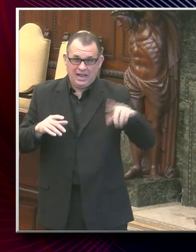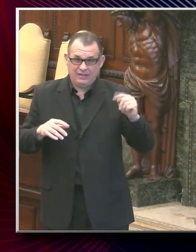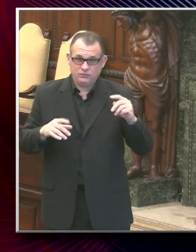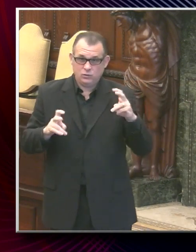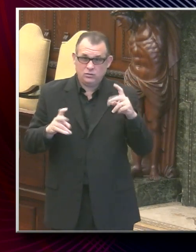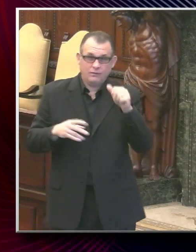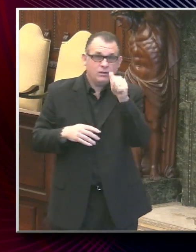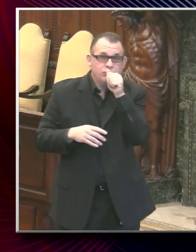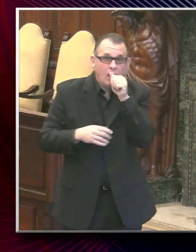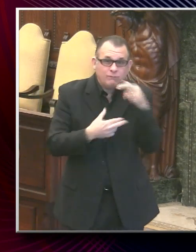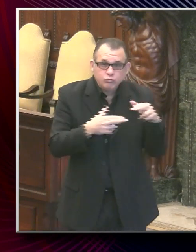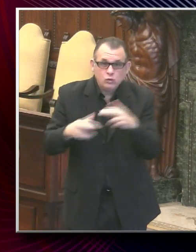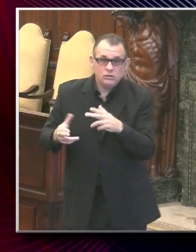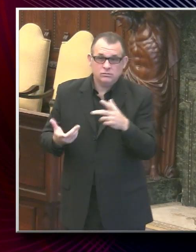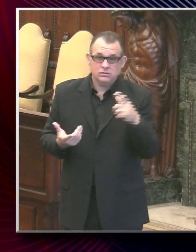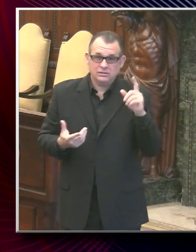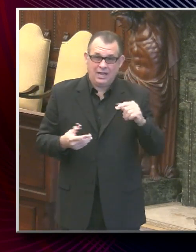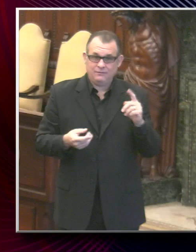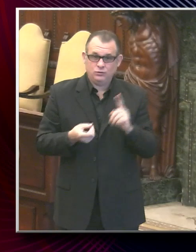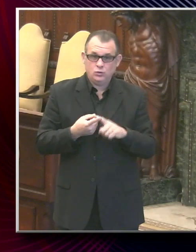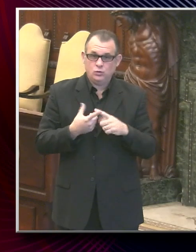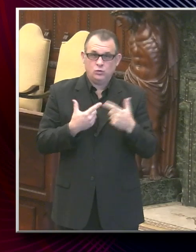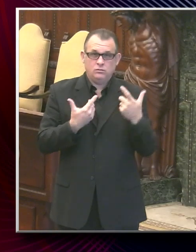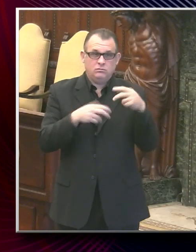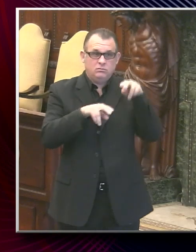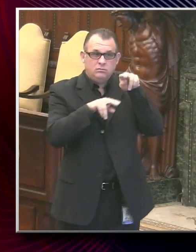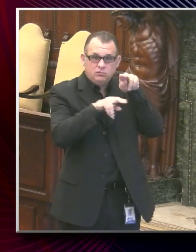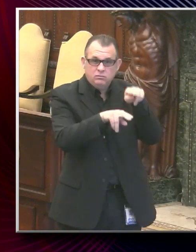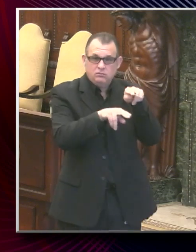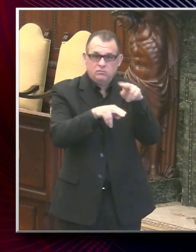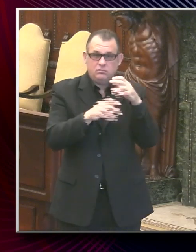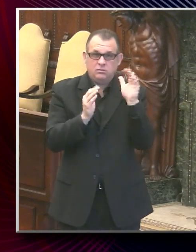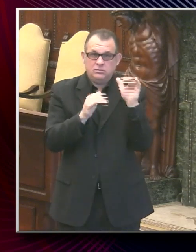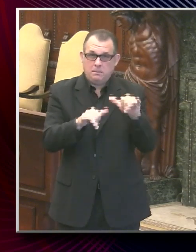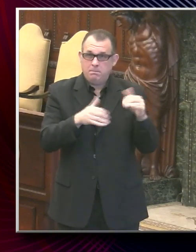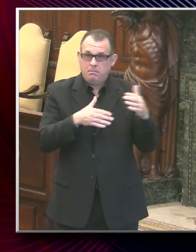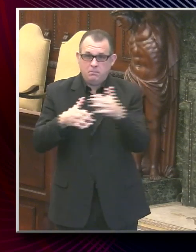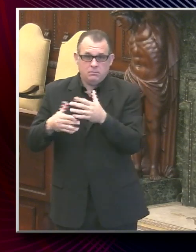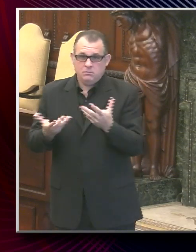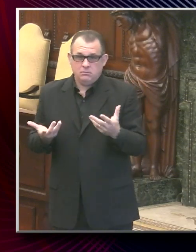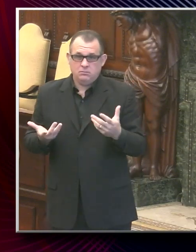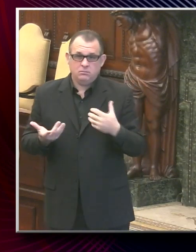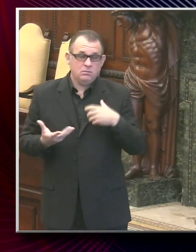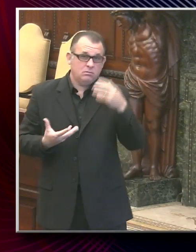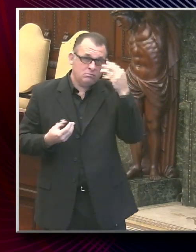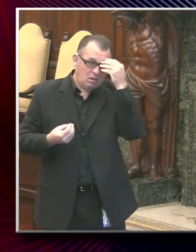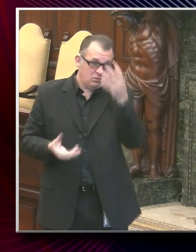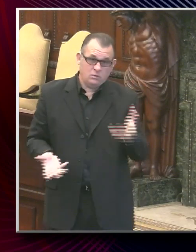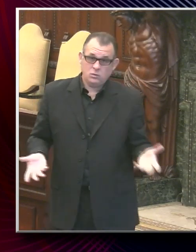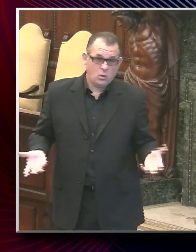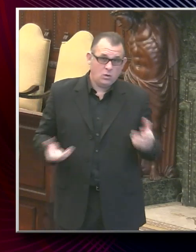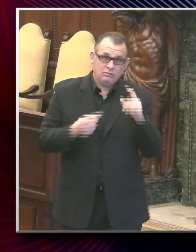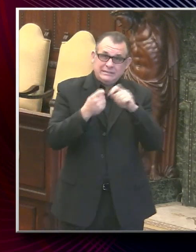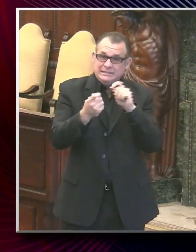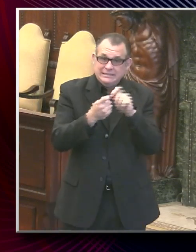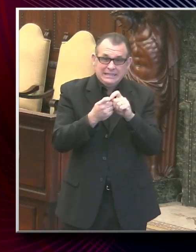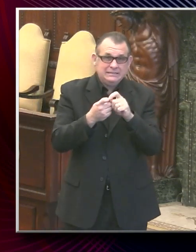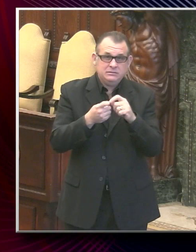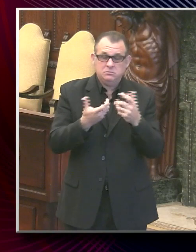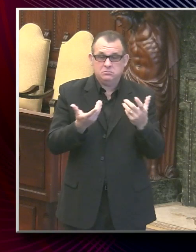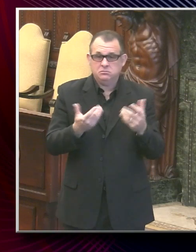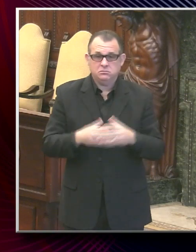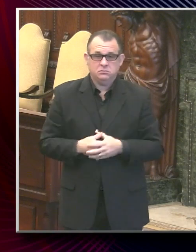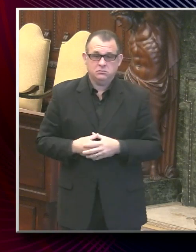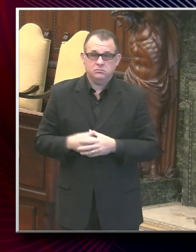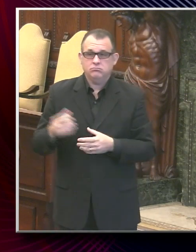still cohabitating in the same cells? We'll have to get back to you on their exact procedures. Okay, that's all for COVID.